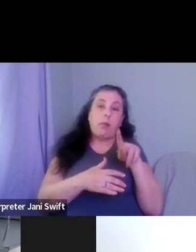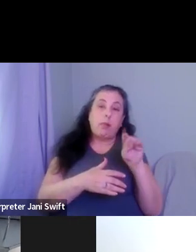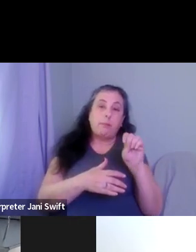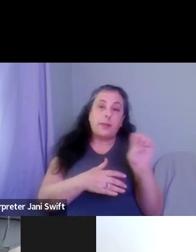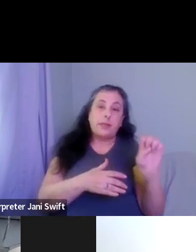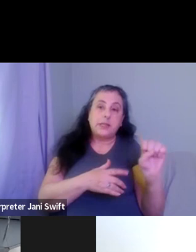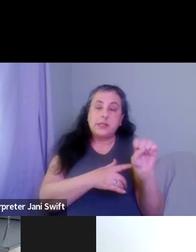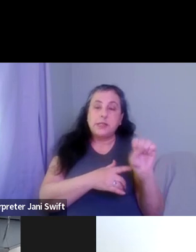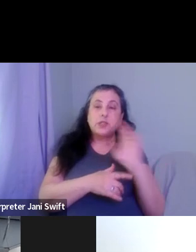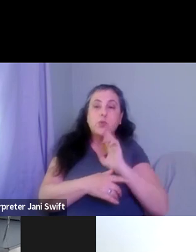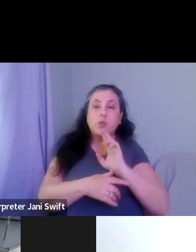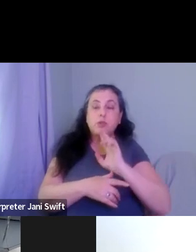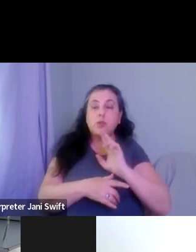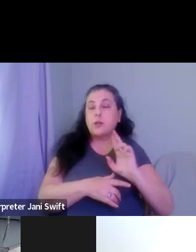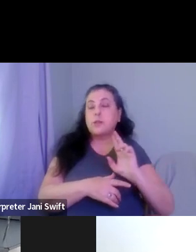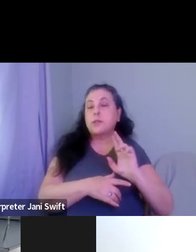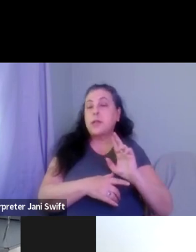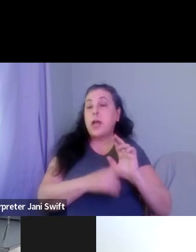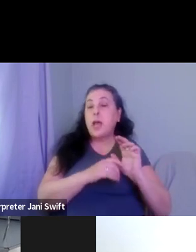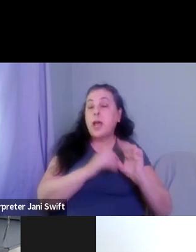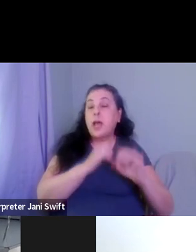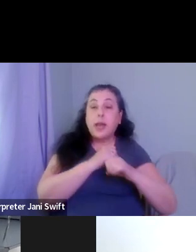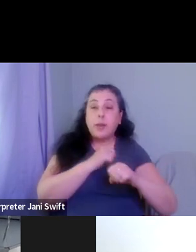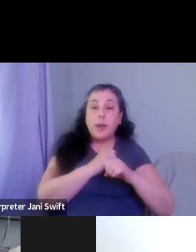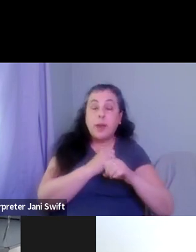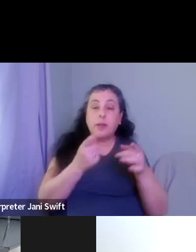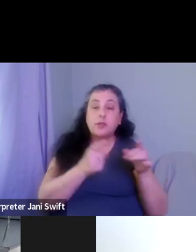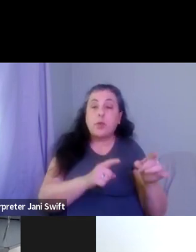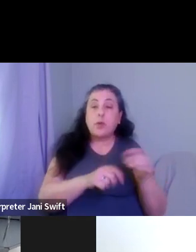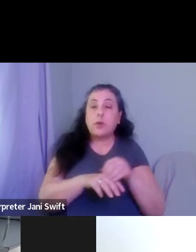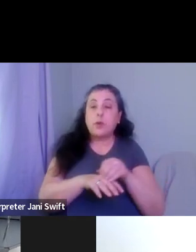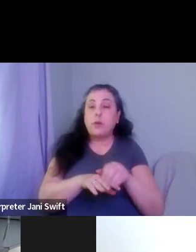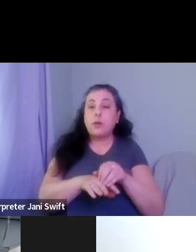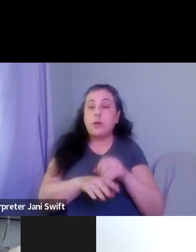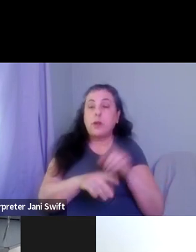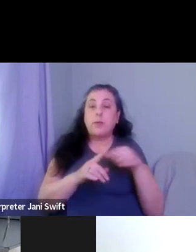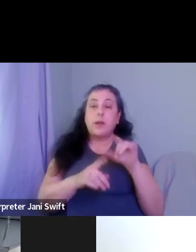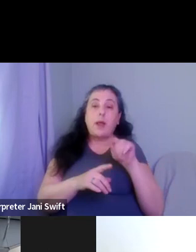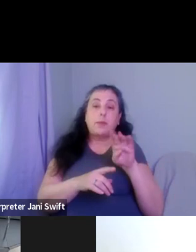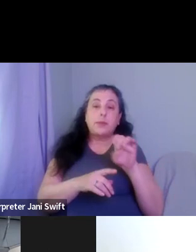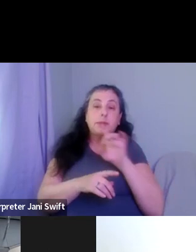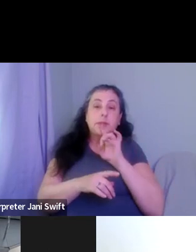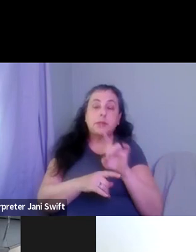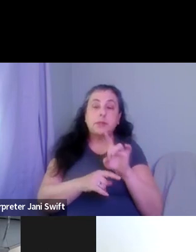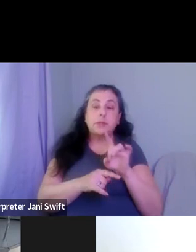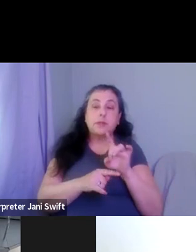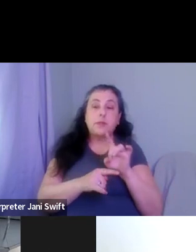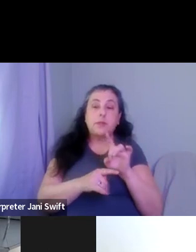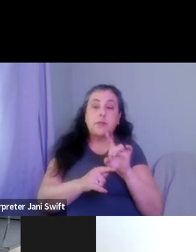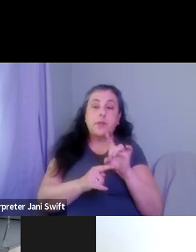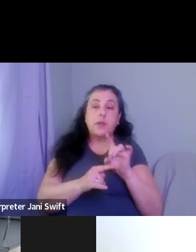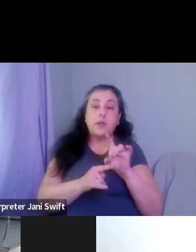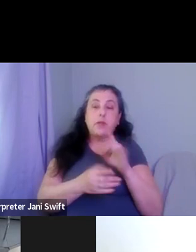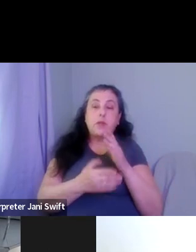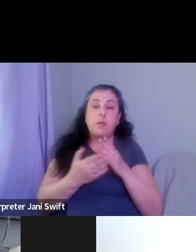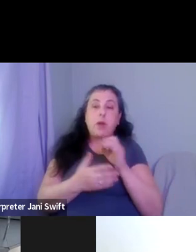an Applebee's campaign that's going on about the Applebee's is a